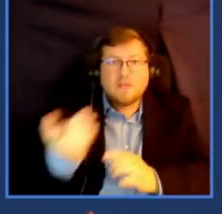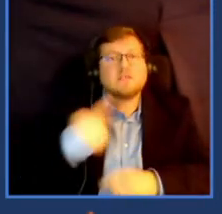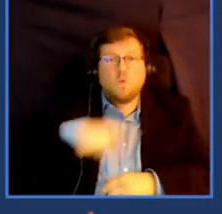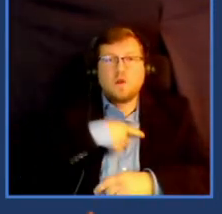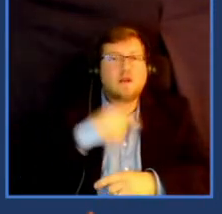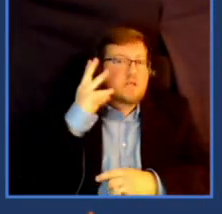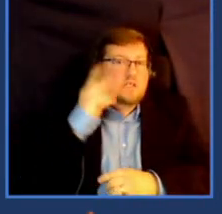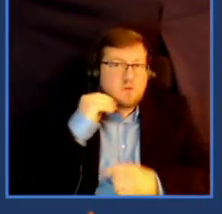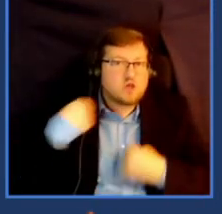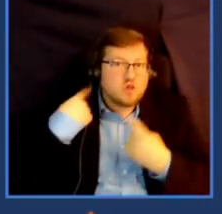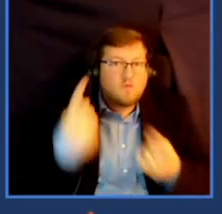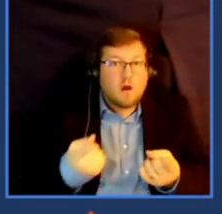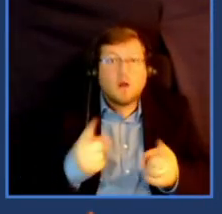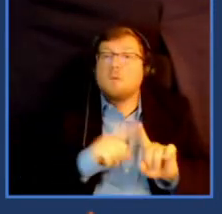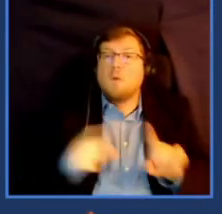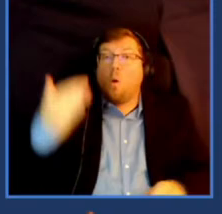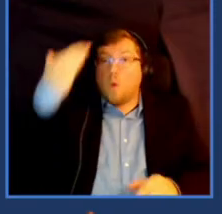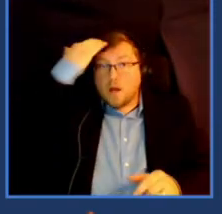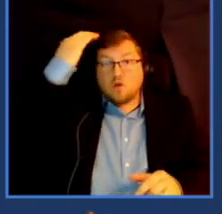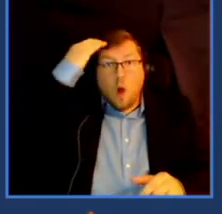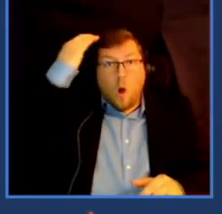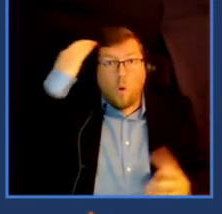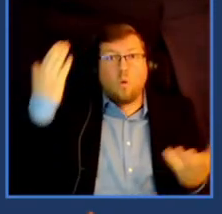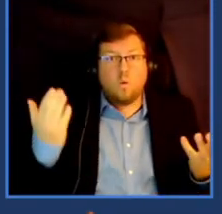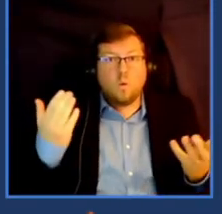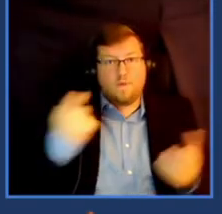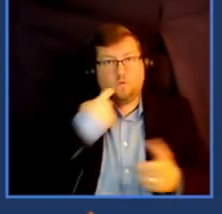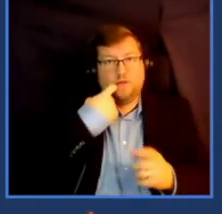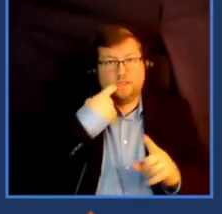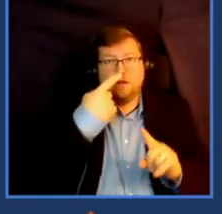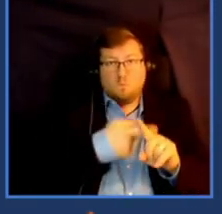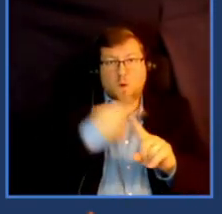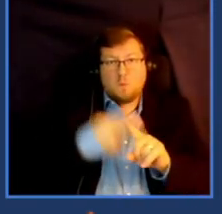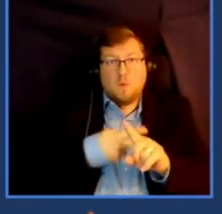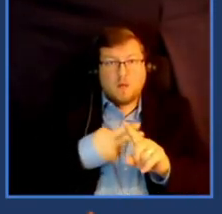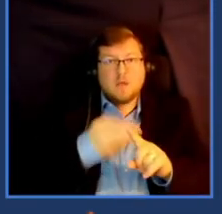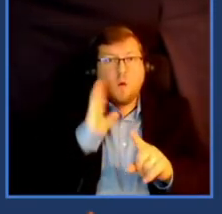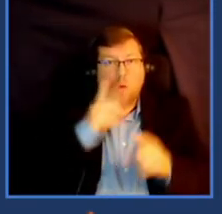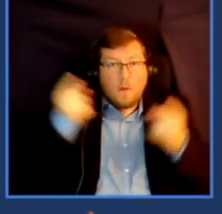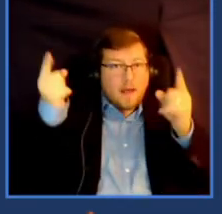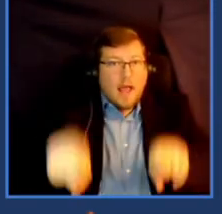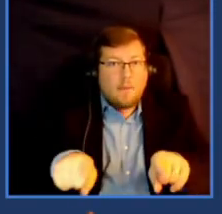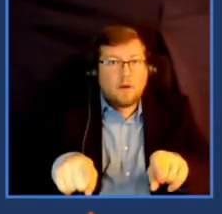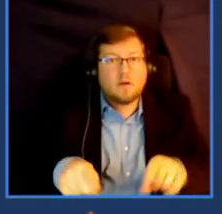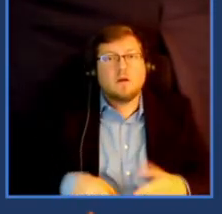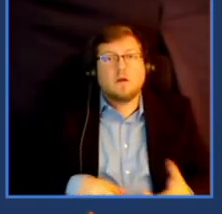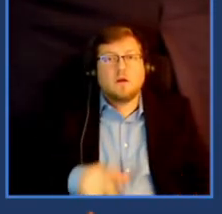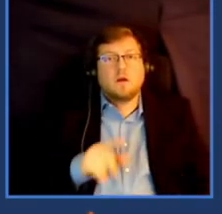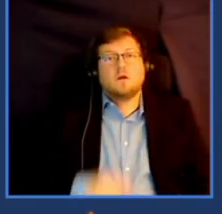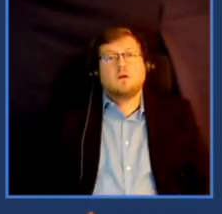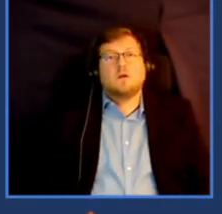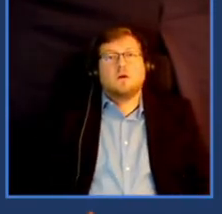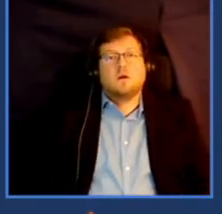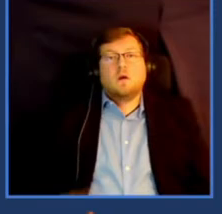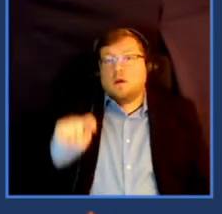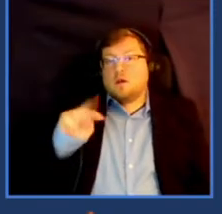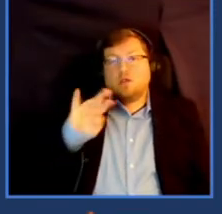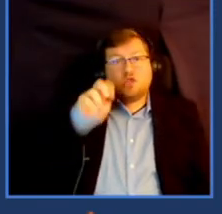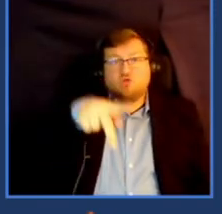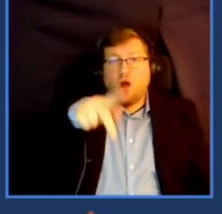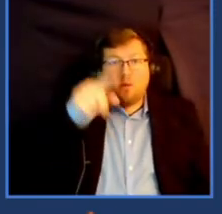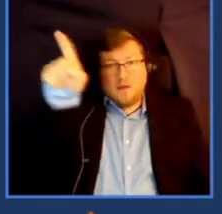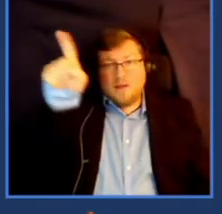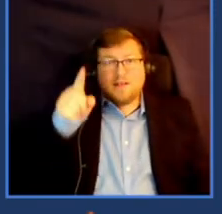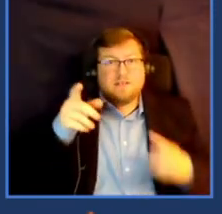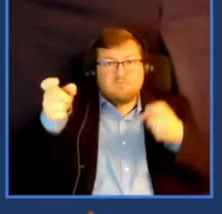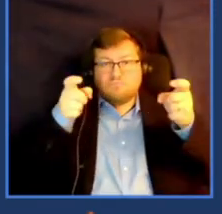we've known it for the last months. This administration has gotten off to a god-awful start.